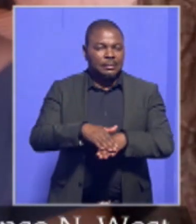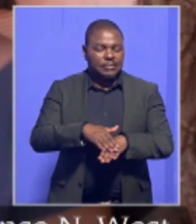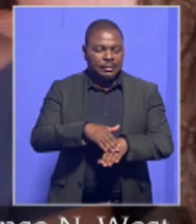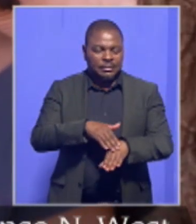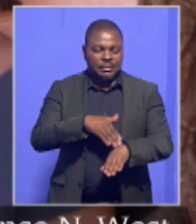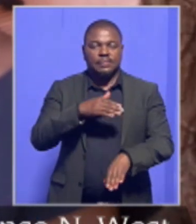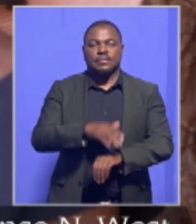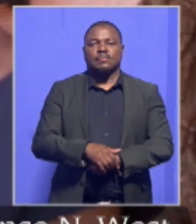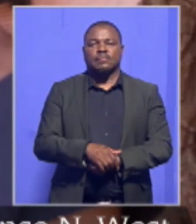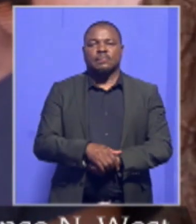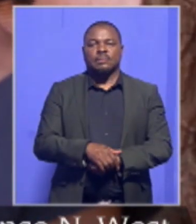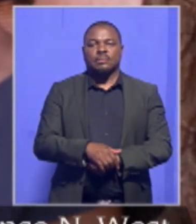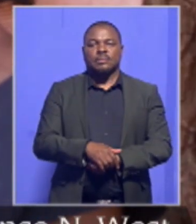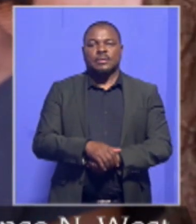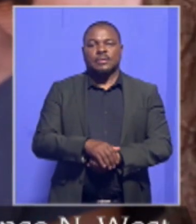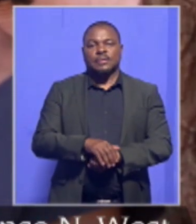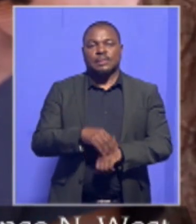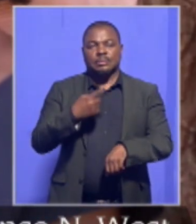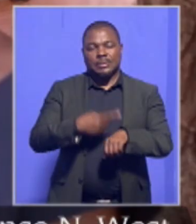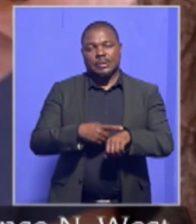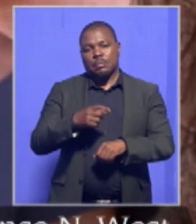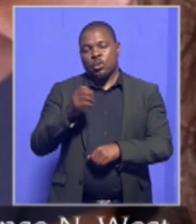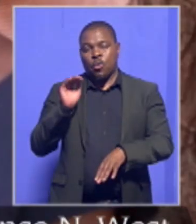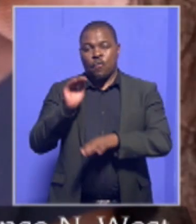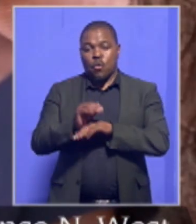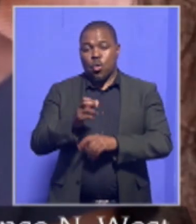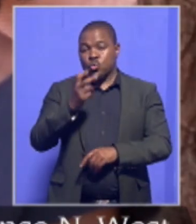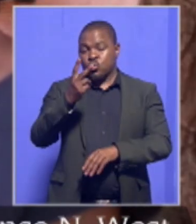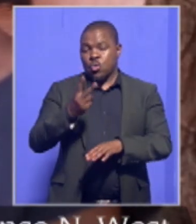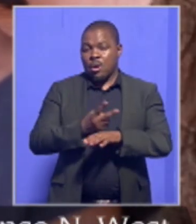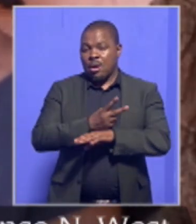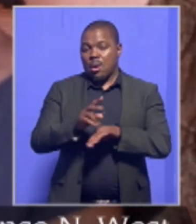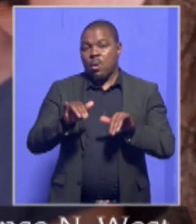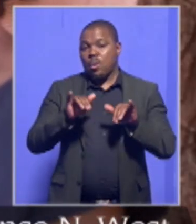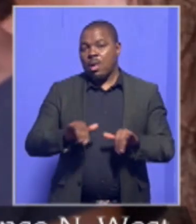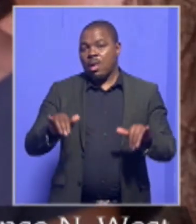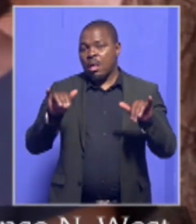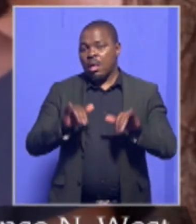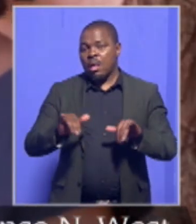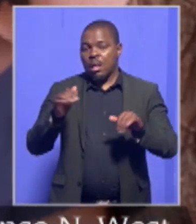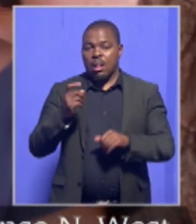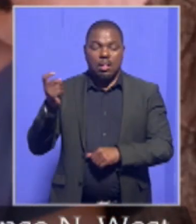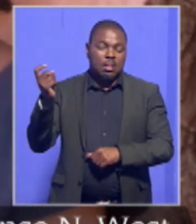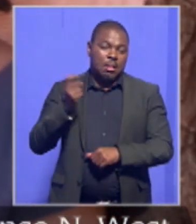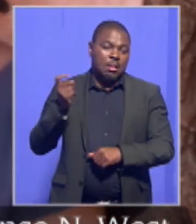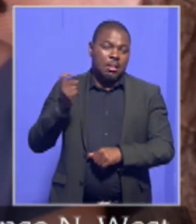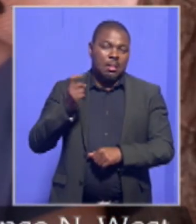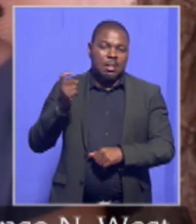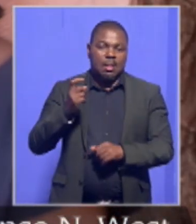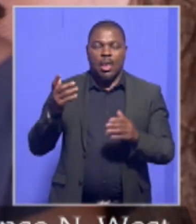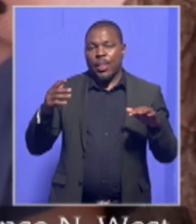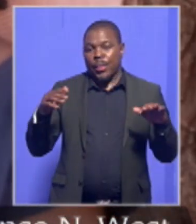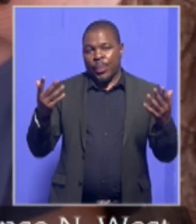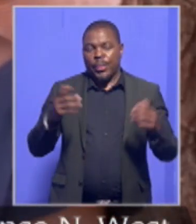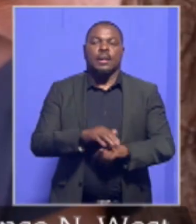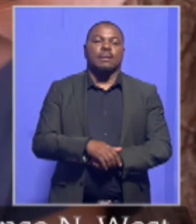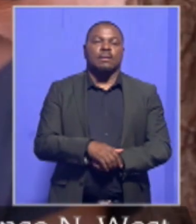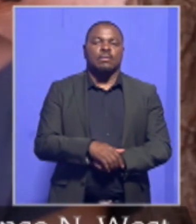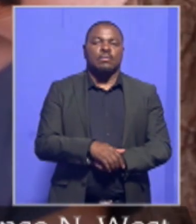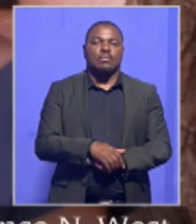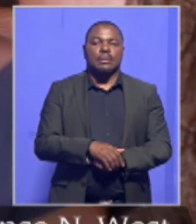kwa o kgona go nna more than 2 hours to 3 hours di satle ene re ikirela dikoloi o kgona go ikirela koloi o